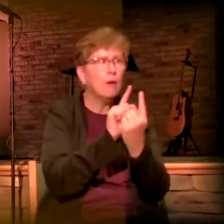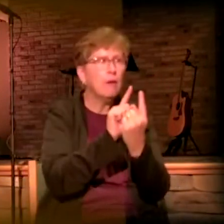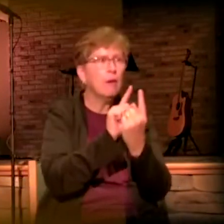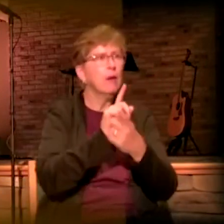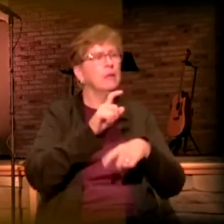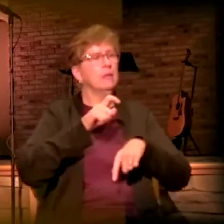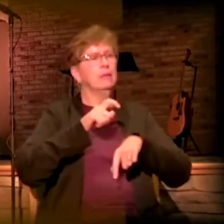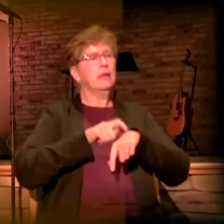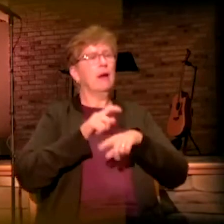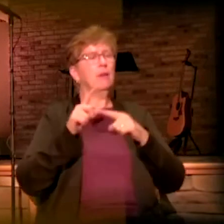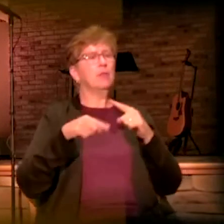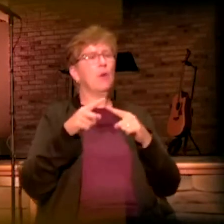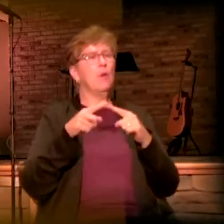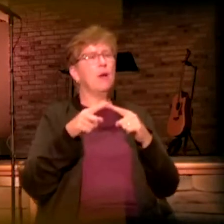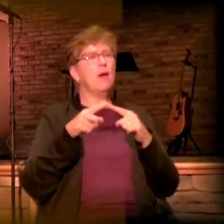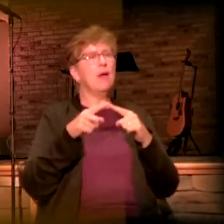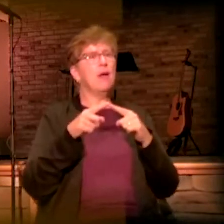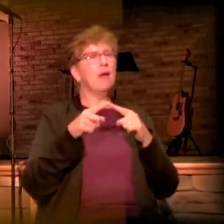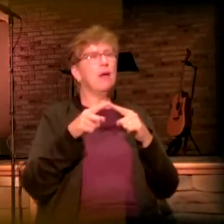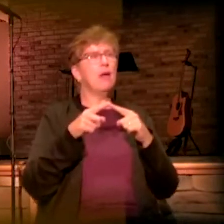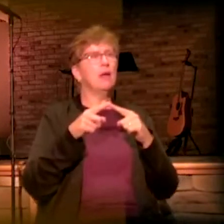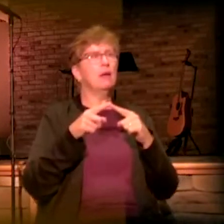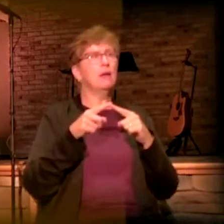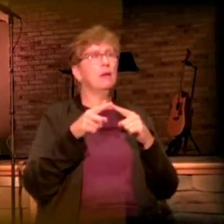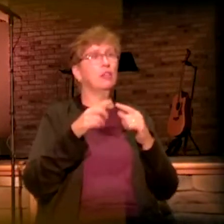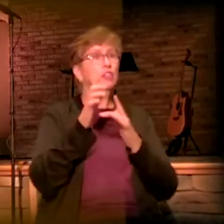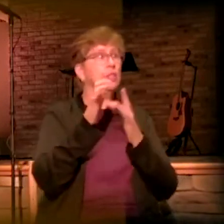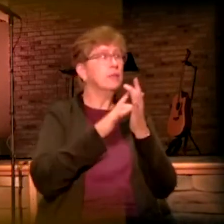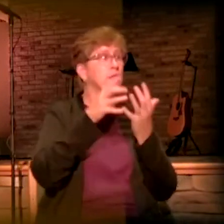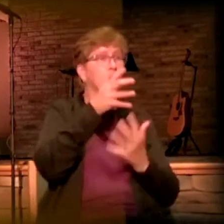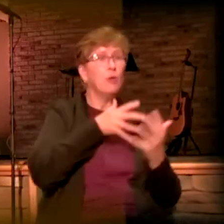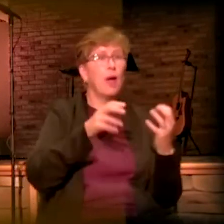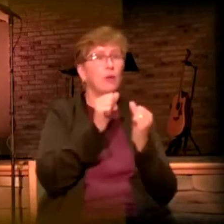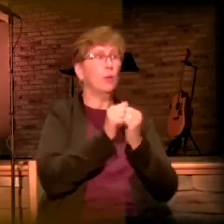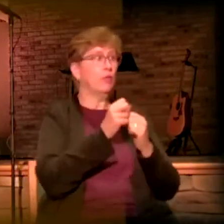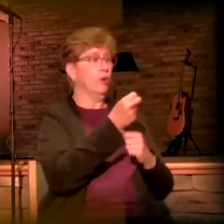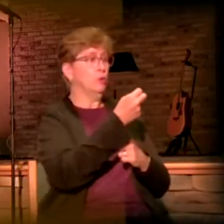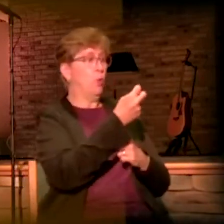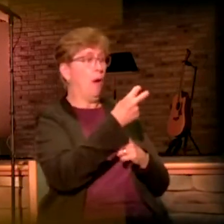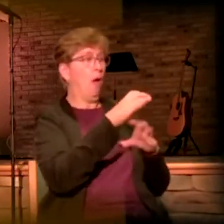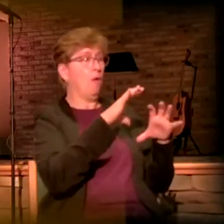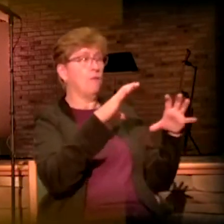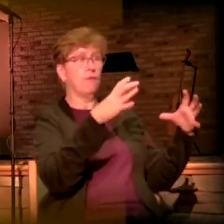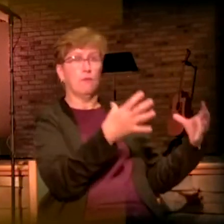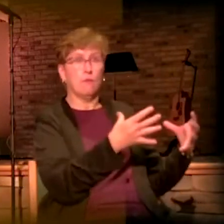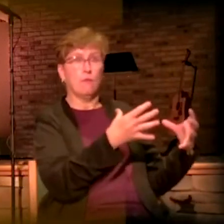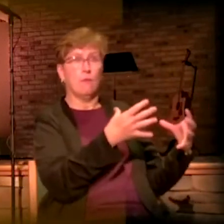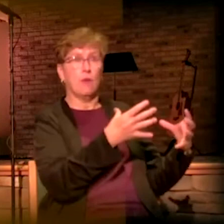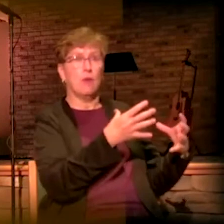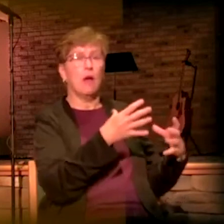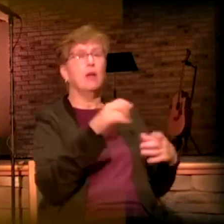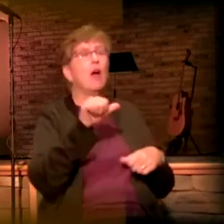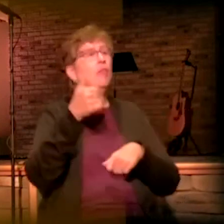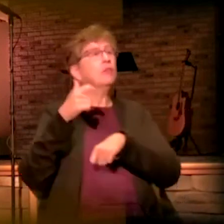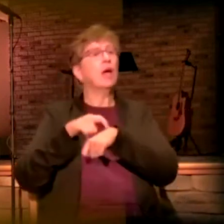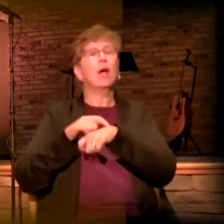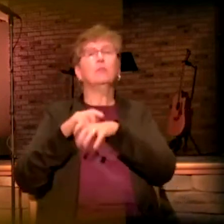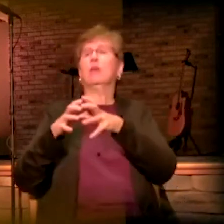are times when he interacted with the 12, the small group. And there were times when he interacted with a large